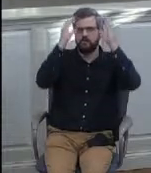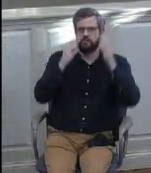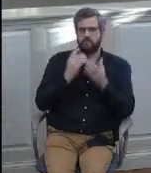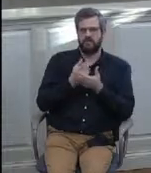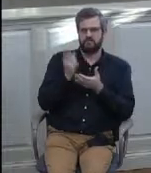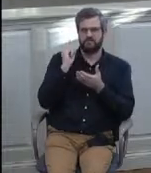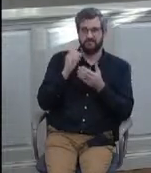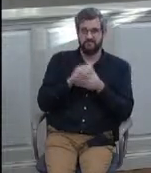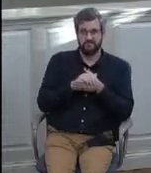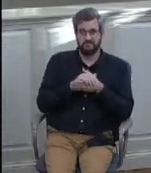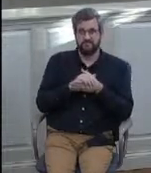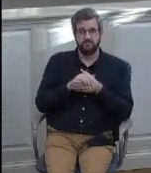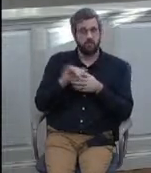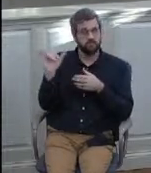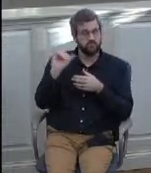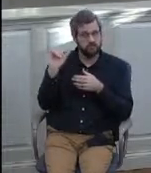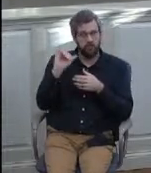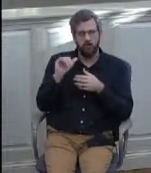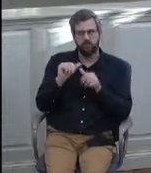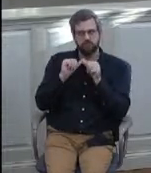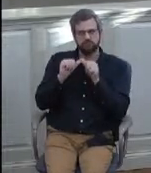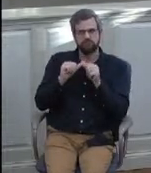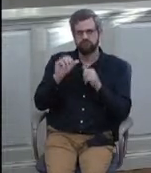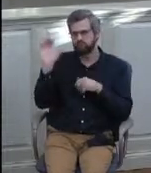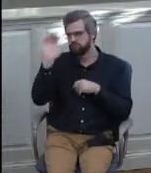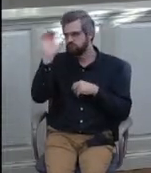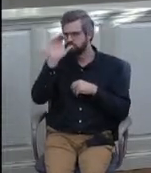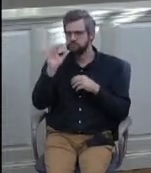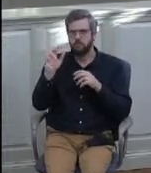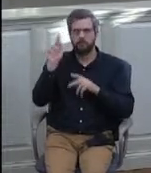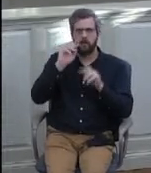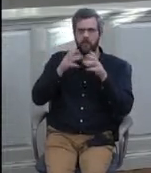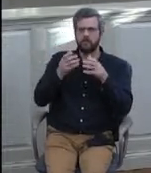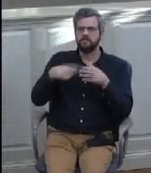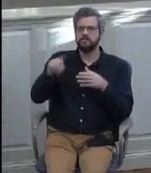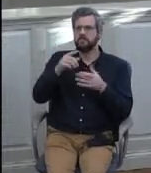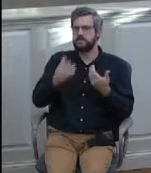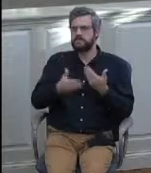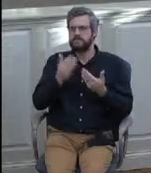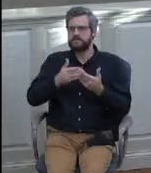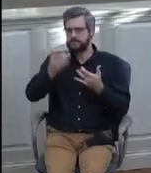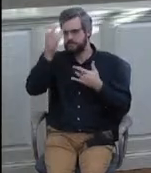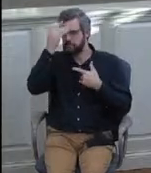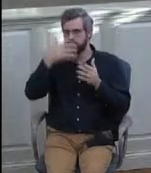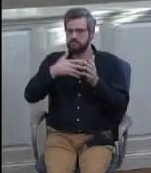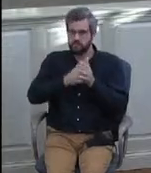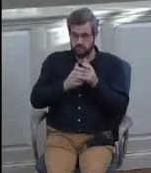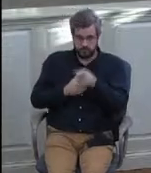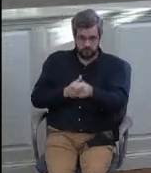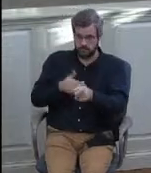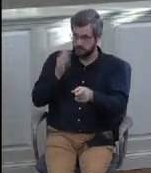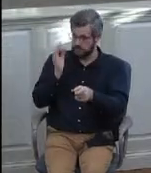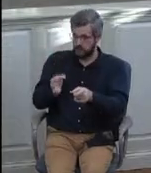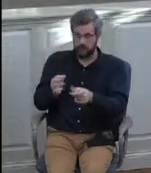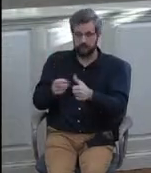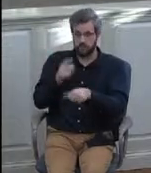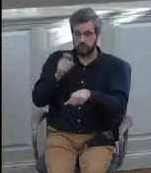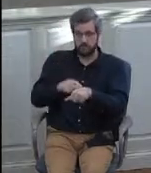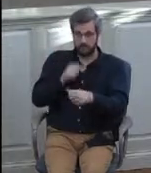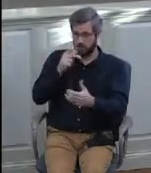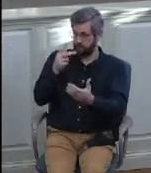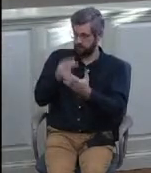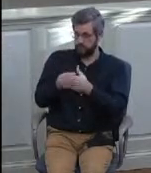as well as continuing to look for vulnerable populations that maybe did not decide to take the vaccine in the first part, they had